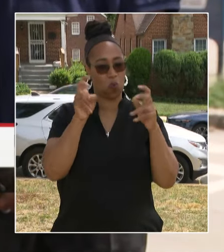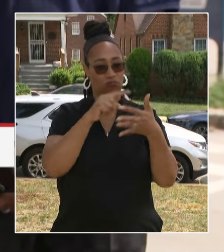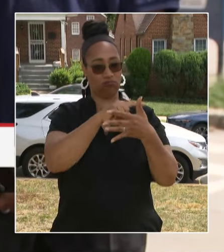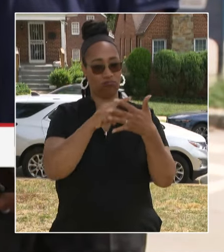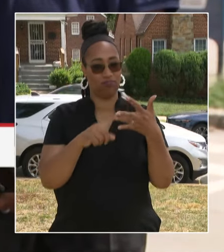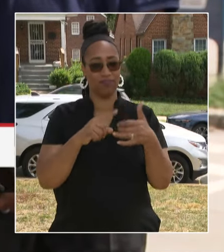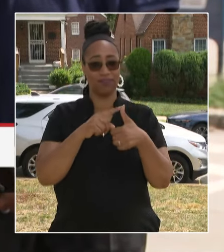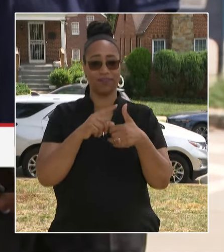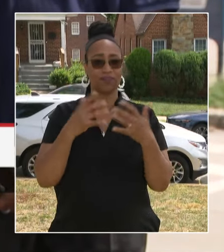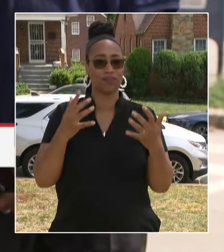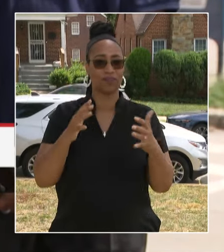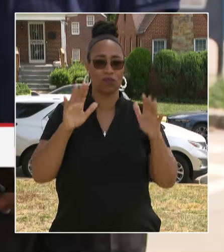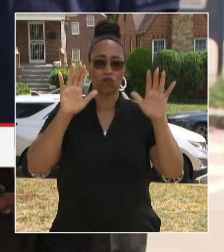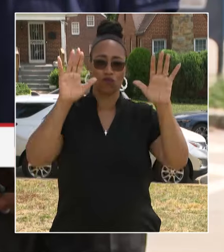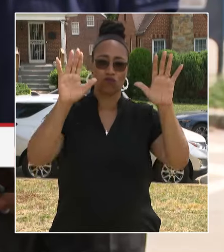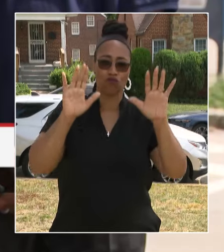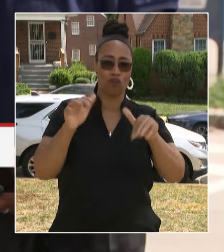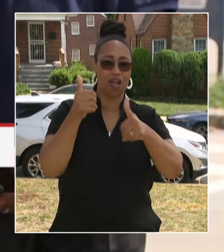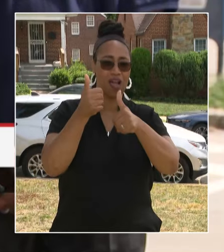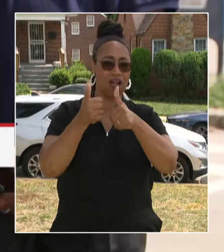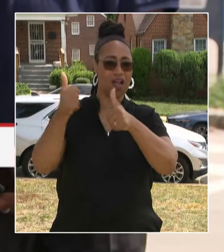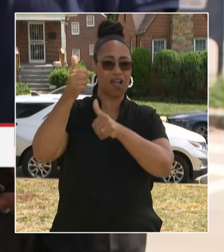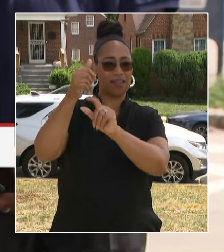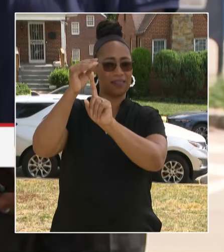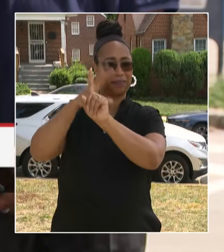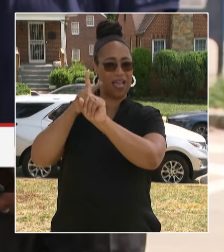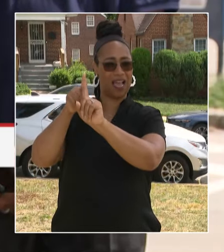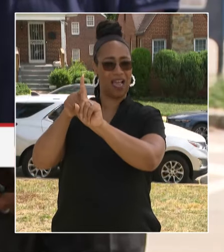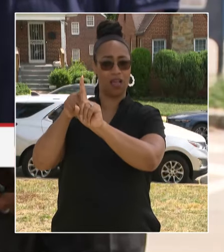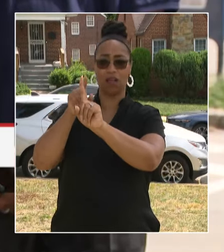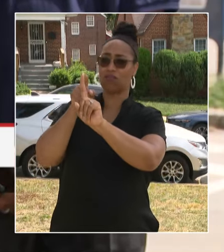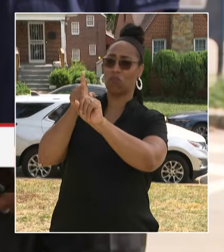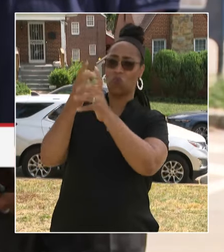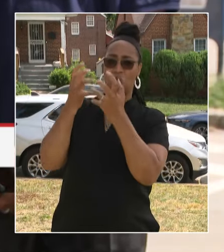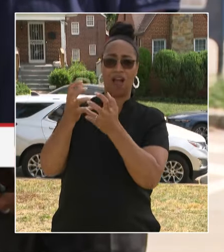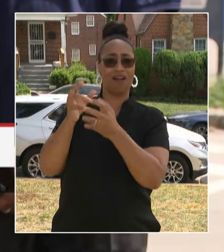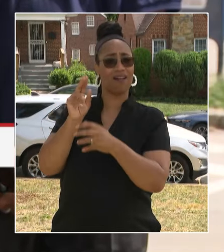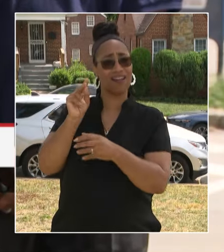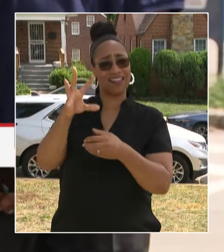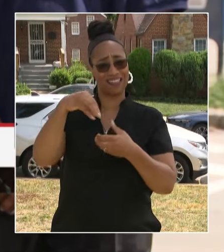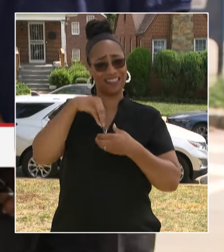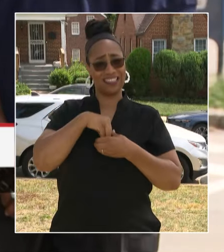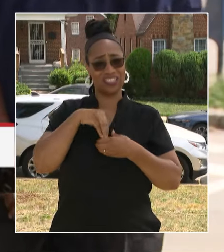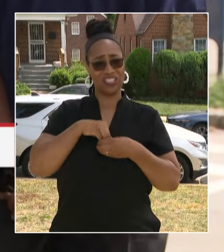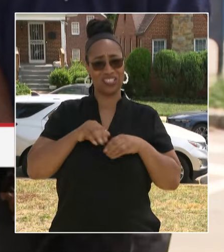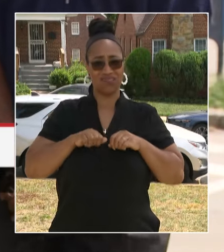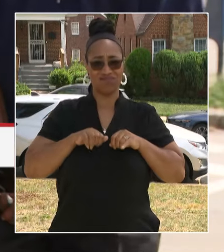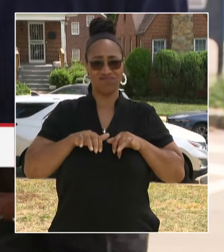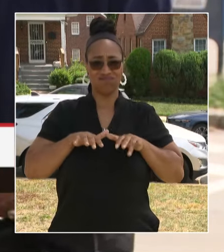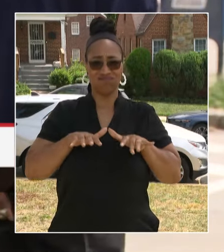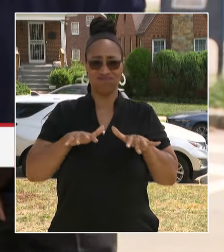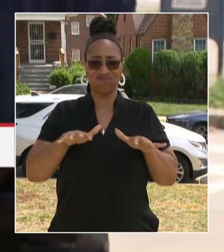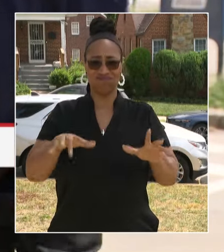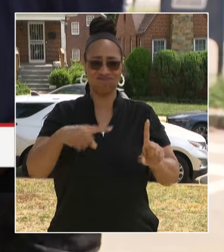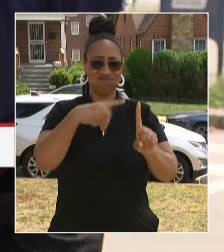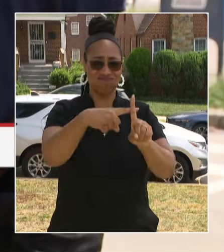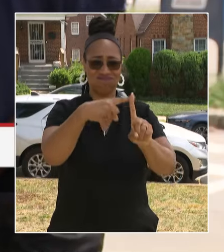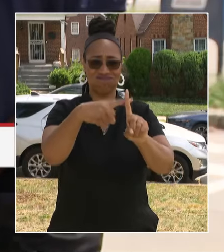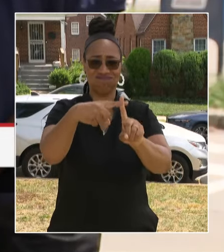integrity and his ability to affect those around him positively. From George Bernard